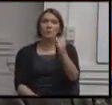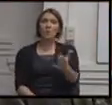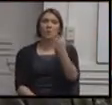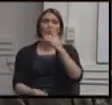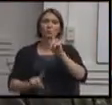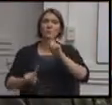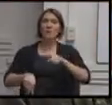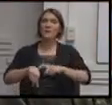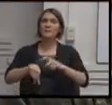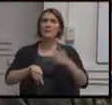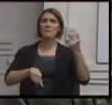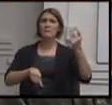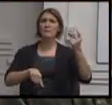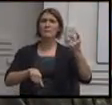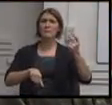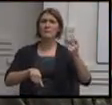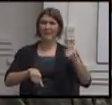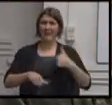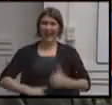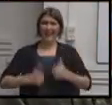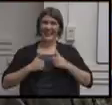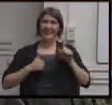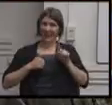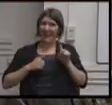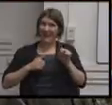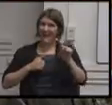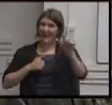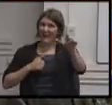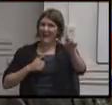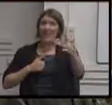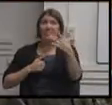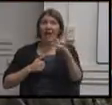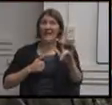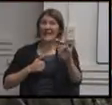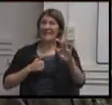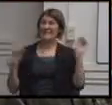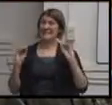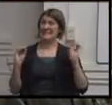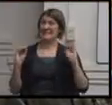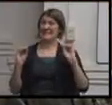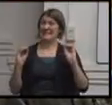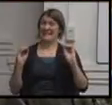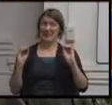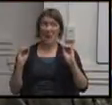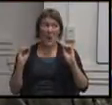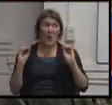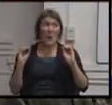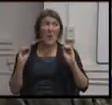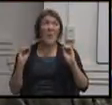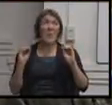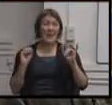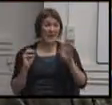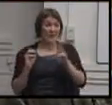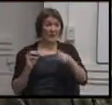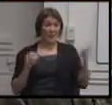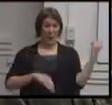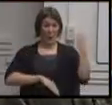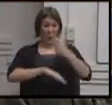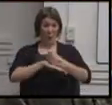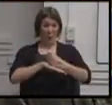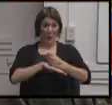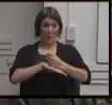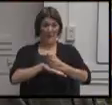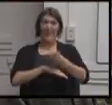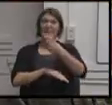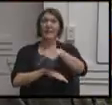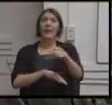time. I'm on Sunset Lake Road, and see, if it weren't for that close fire station right there,